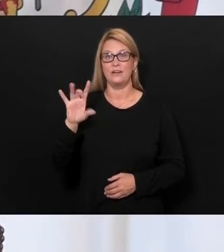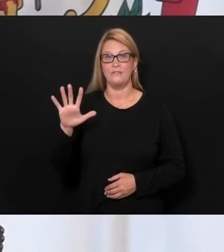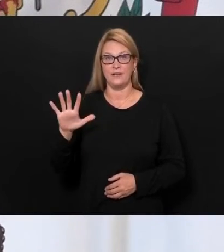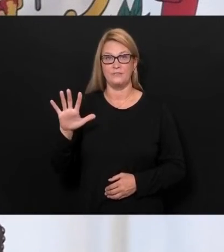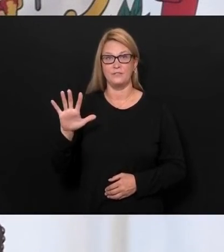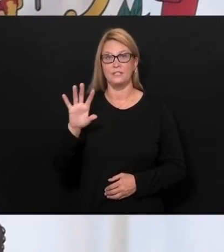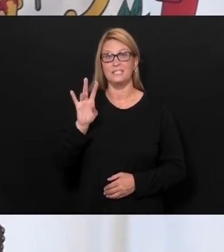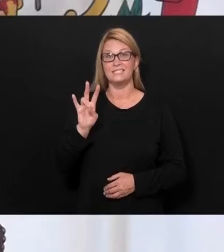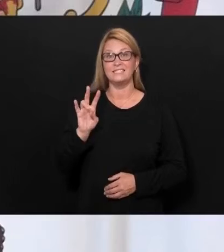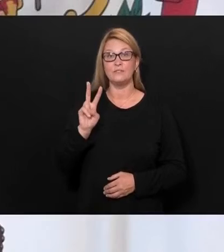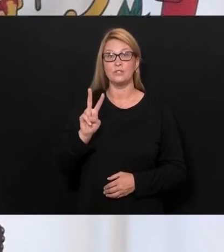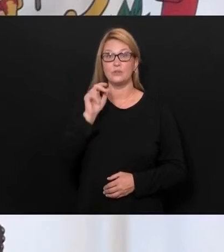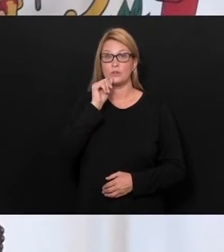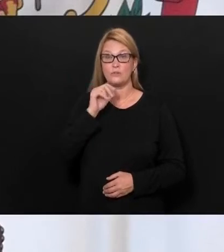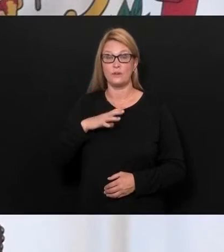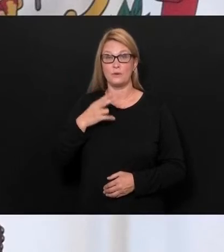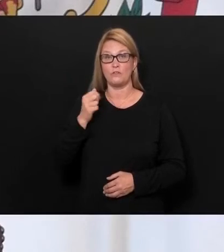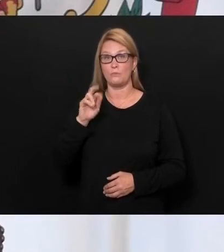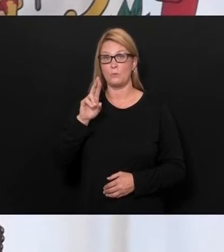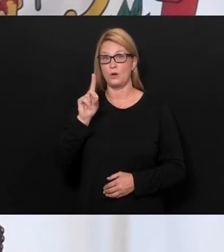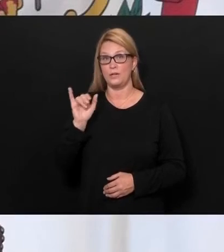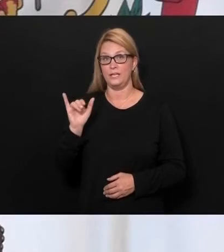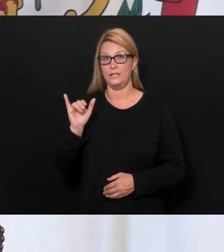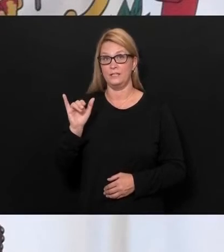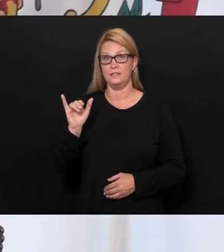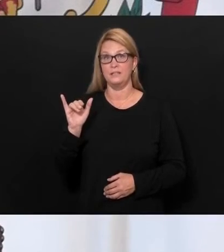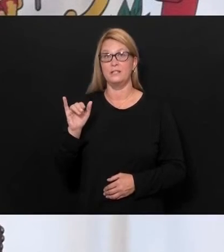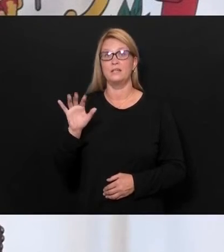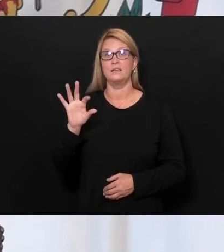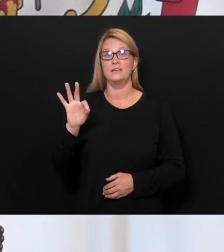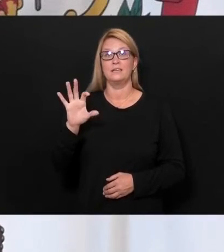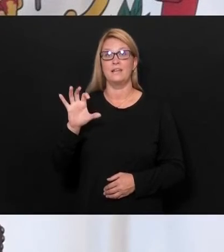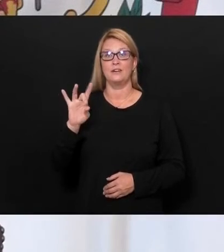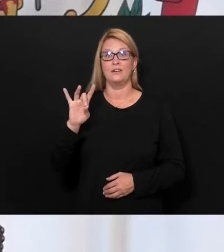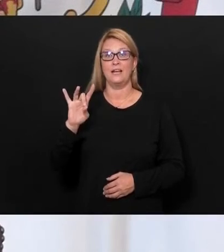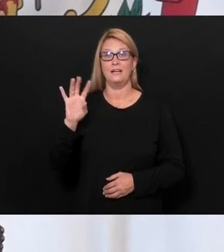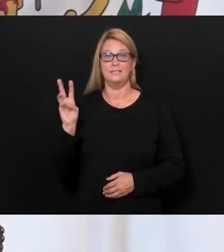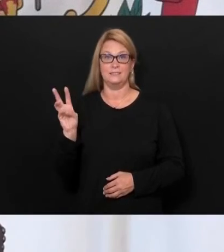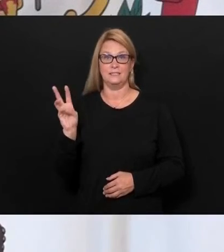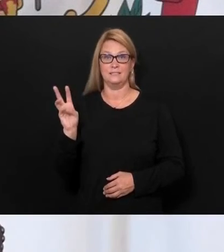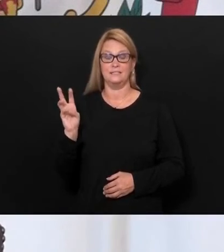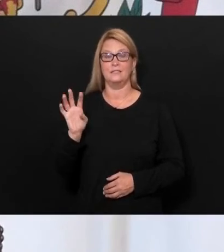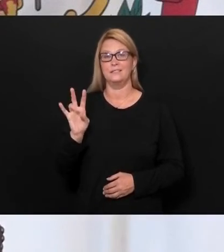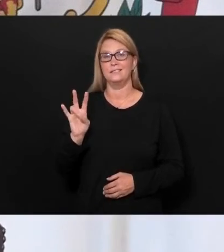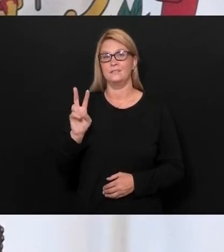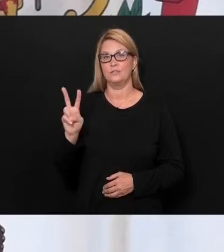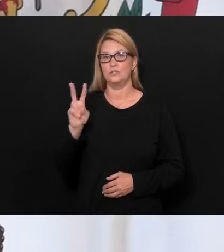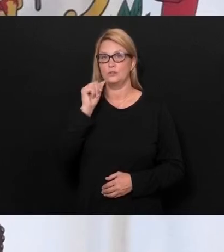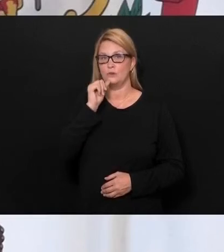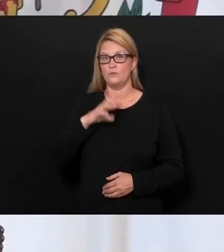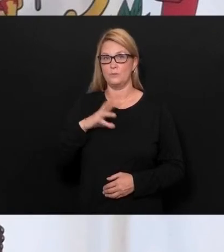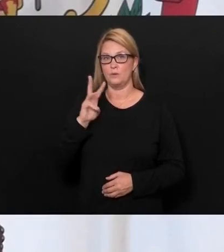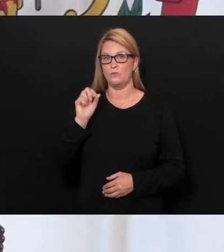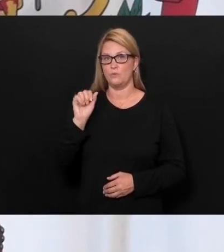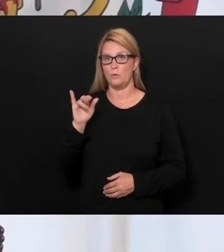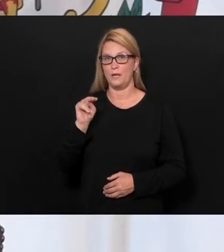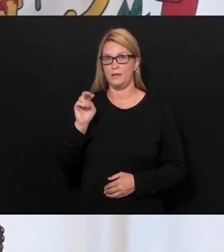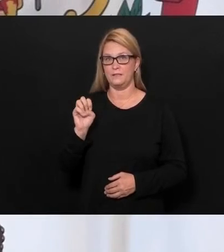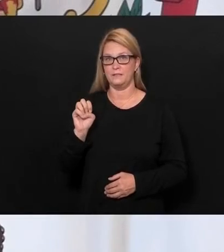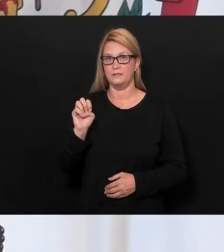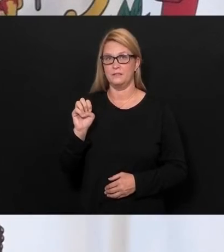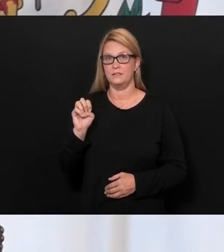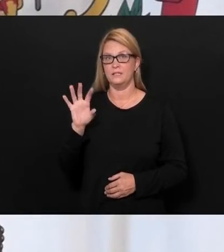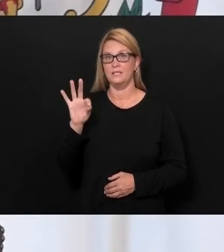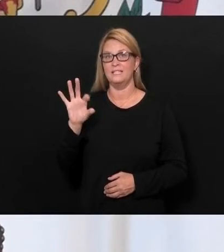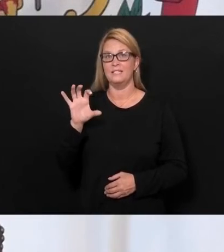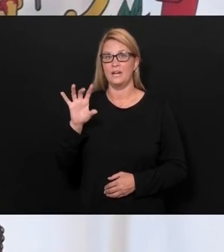a 72-year-old female from Hardy County. The 986th death, a 72-year-old female from Wayne County.